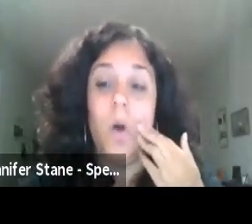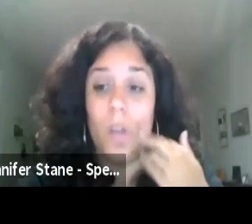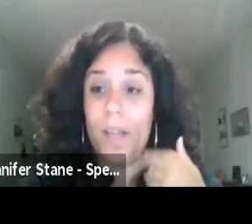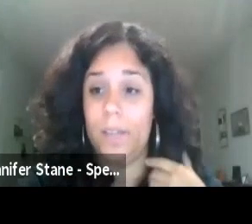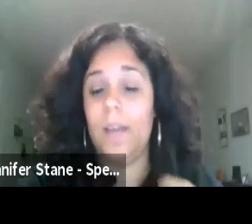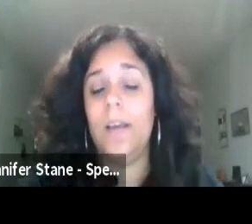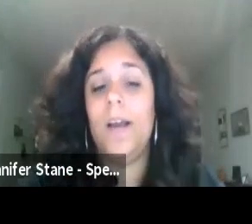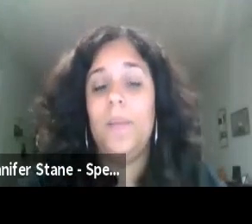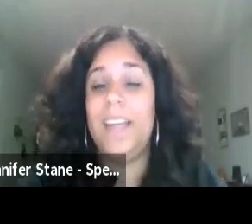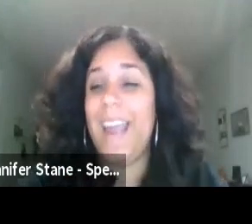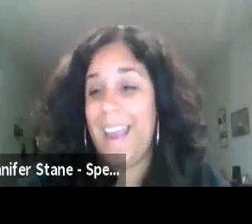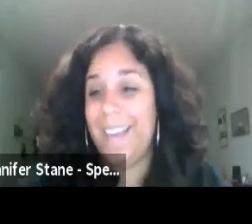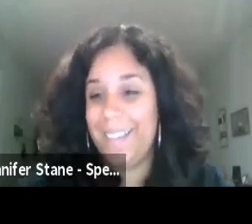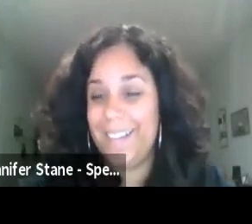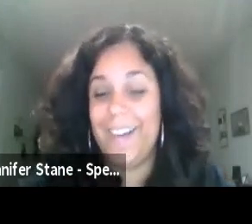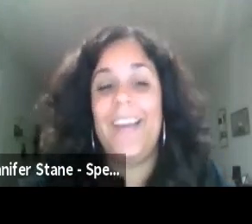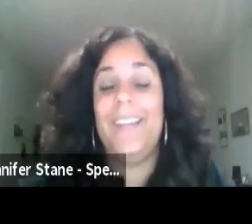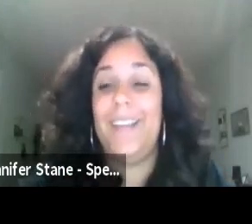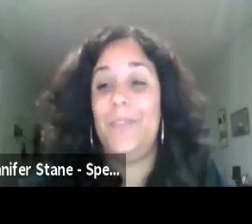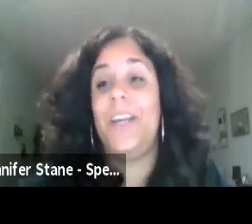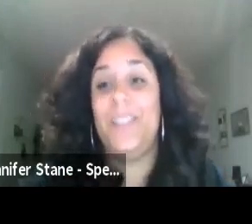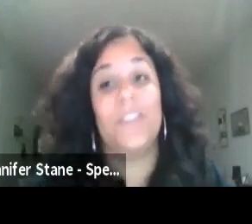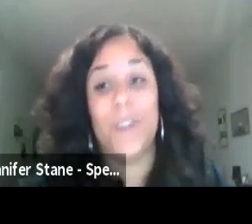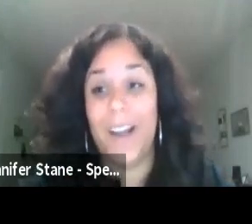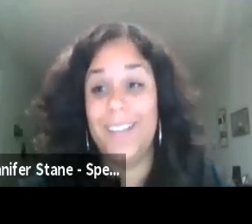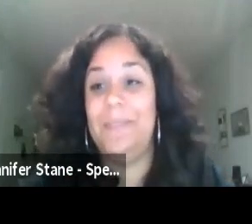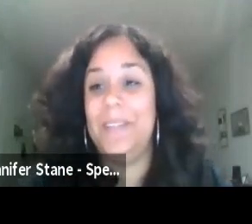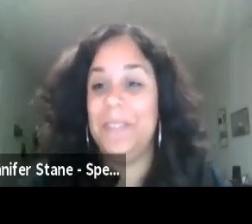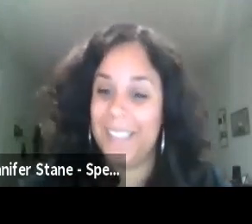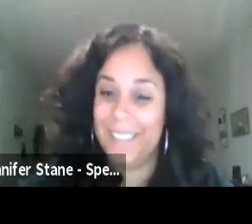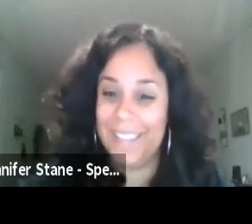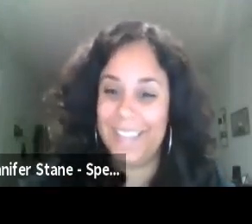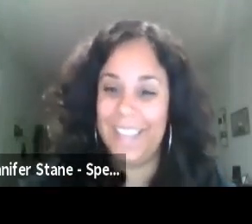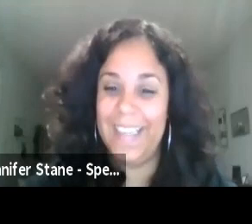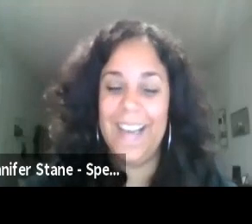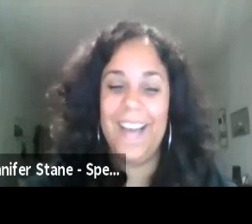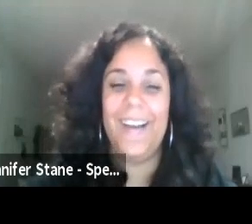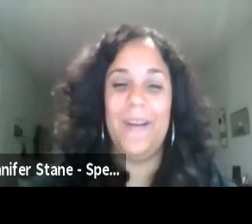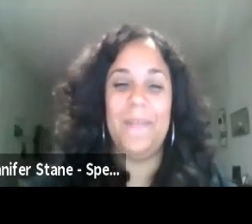talk a whole lot, but he can. He has days where he talks a lot and some days where he doesn't.